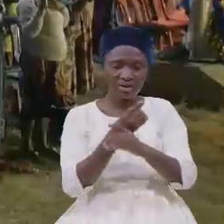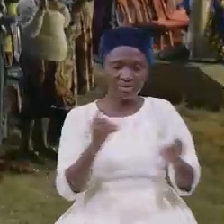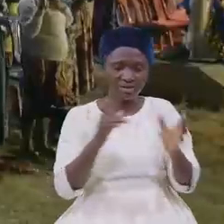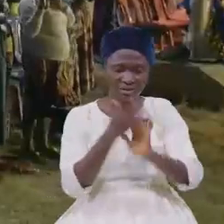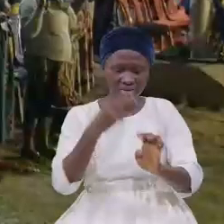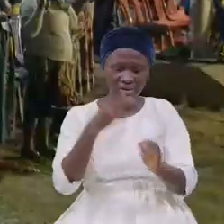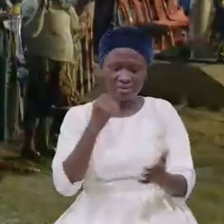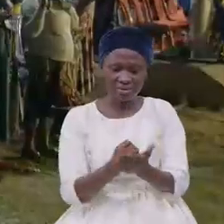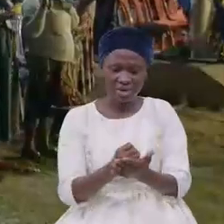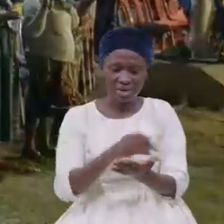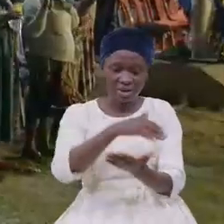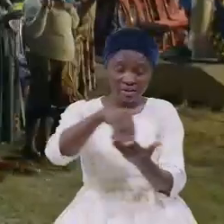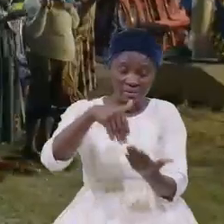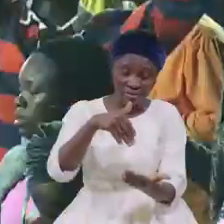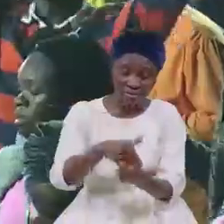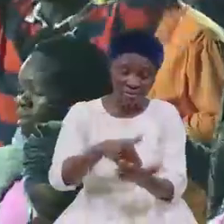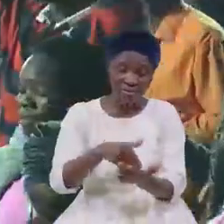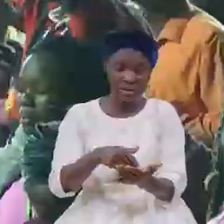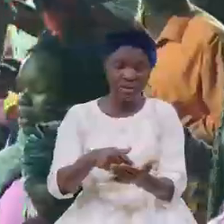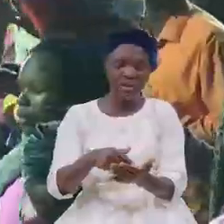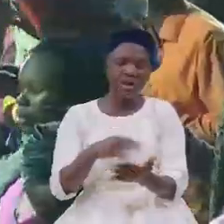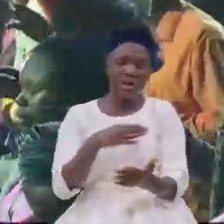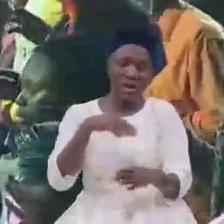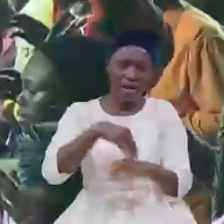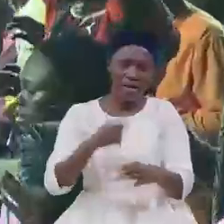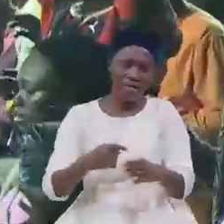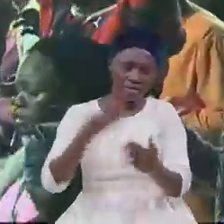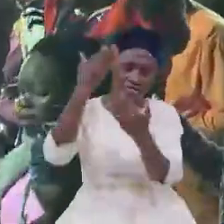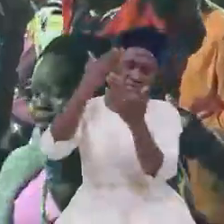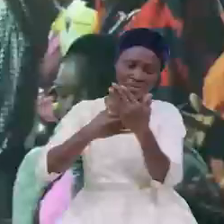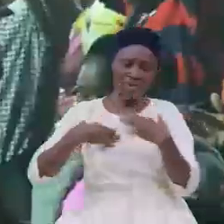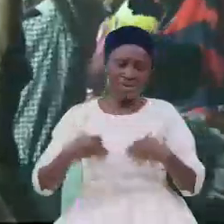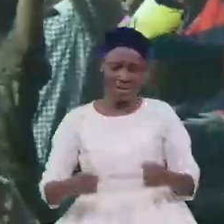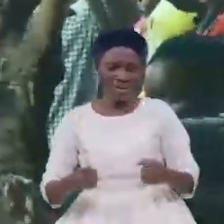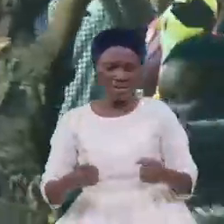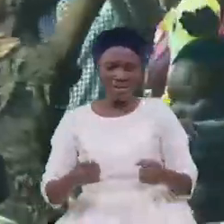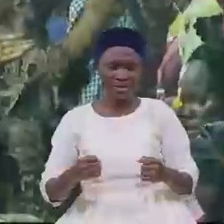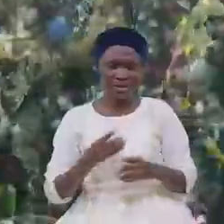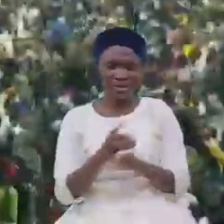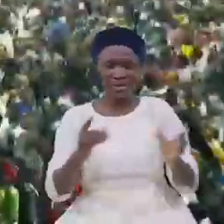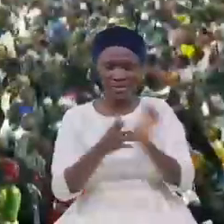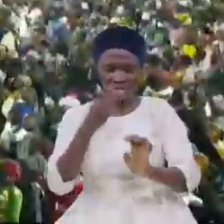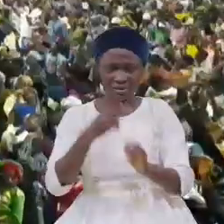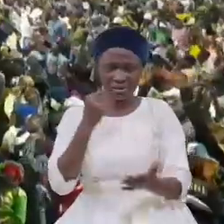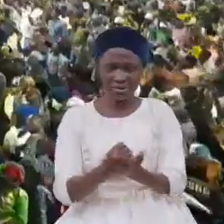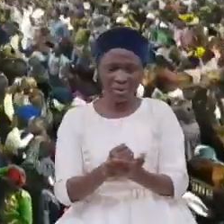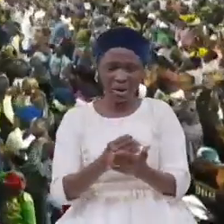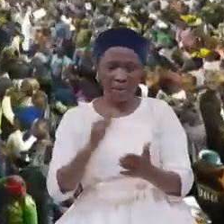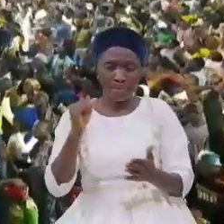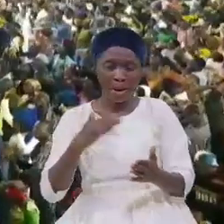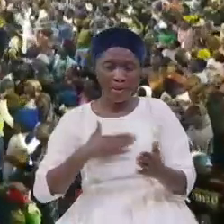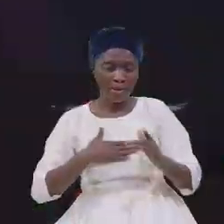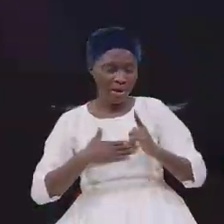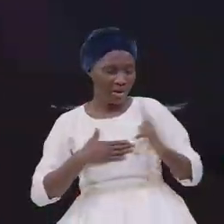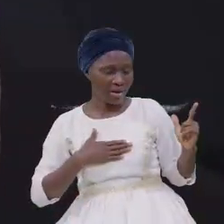the front, healing, deliverance. By my left hand side, healing, deliverance for